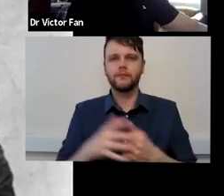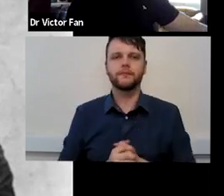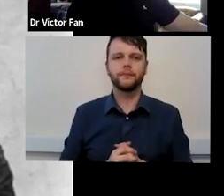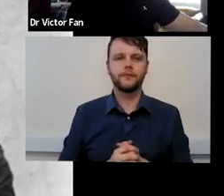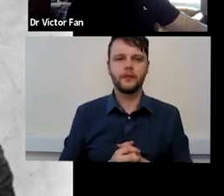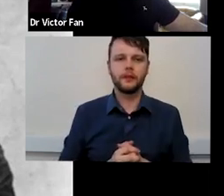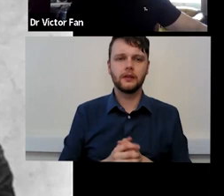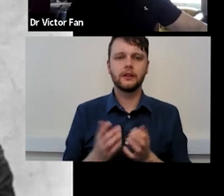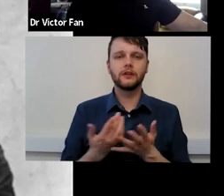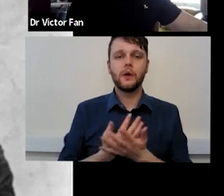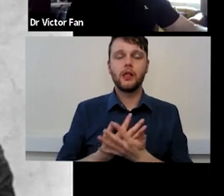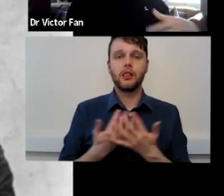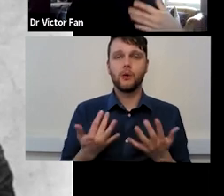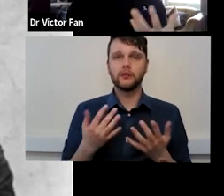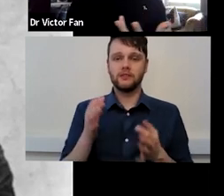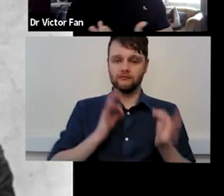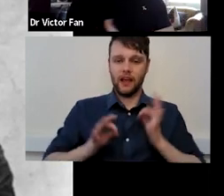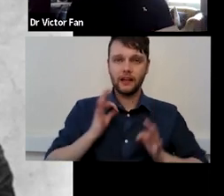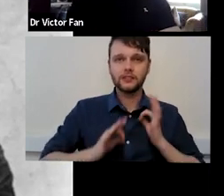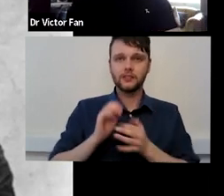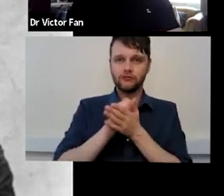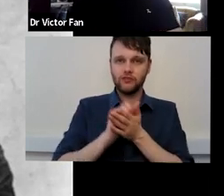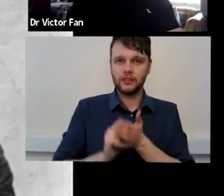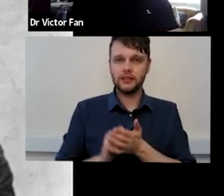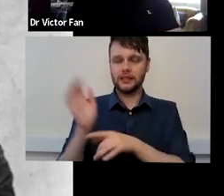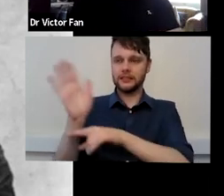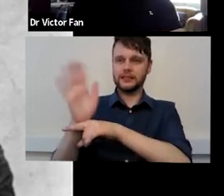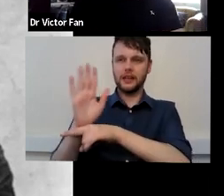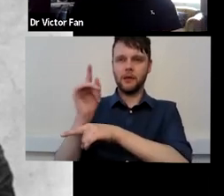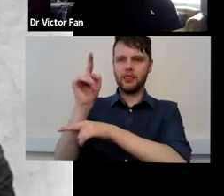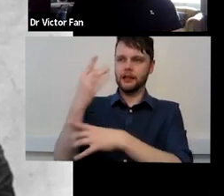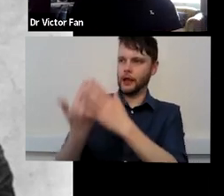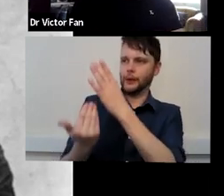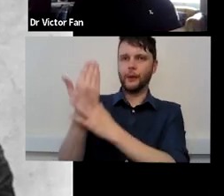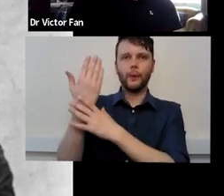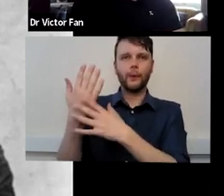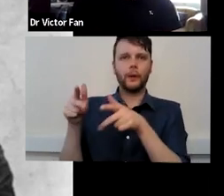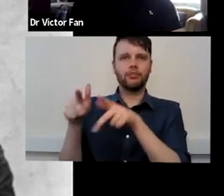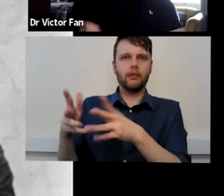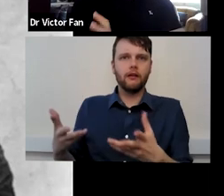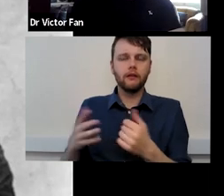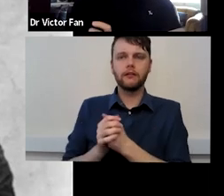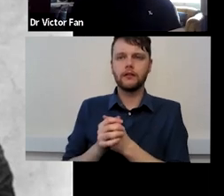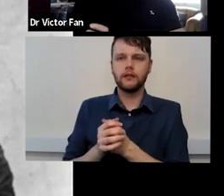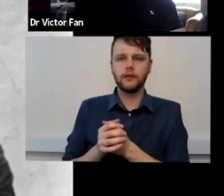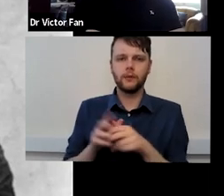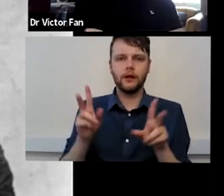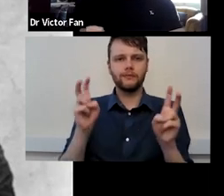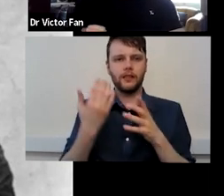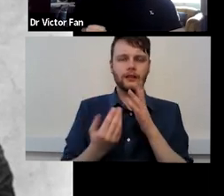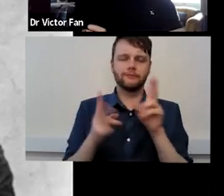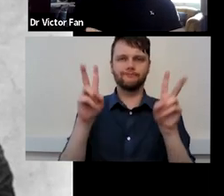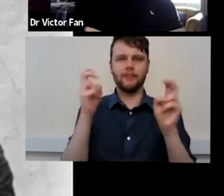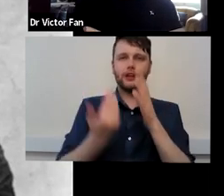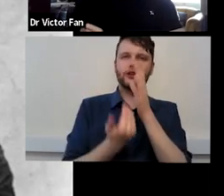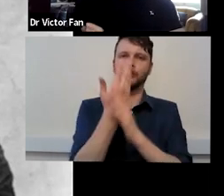playwrights and actors, the cinema was best seen as a new medium where the xinju, or the new theater,